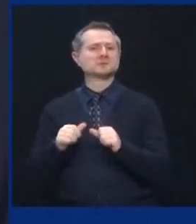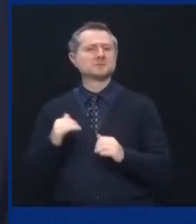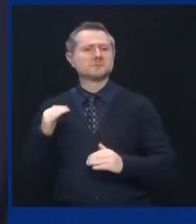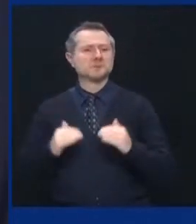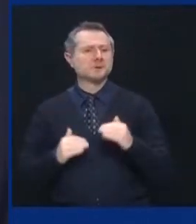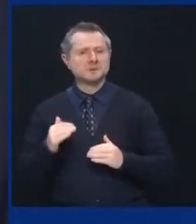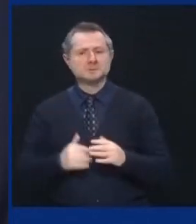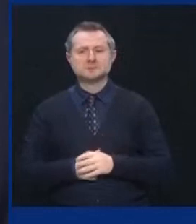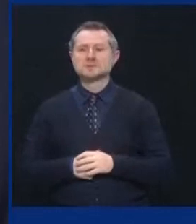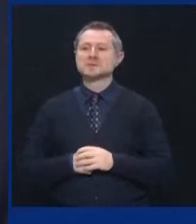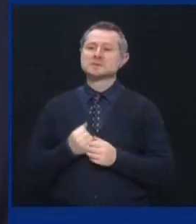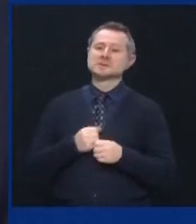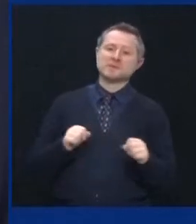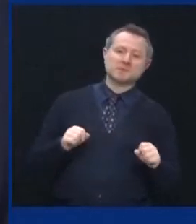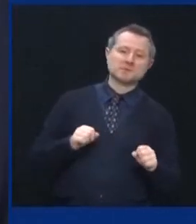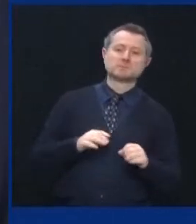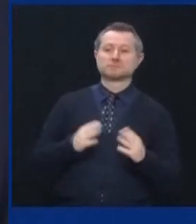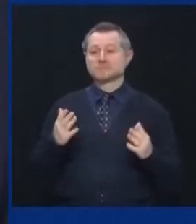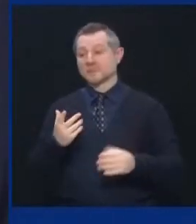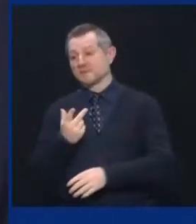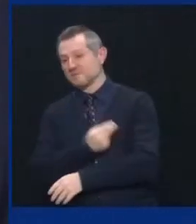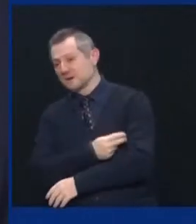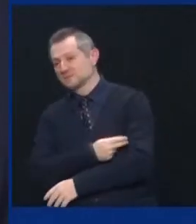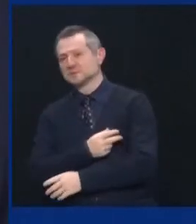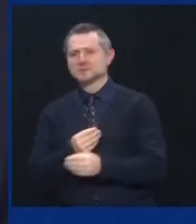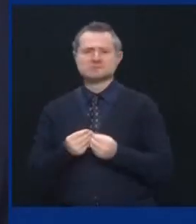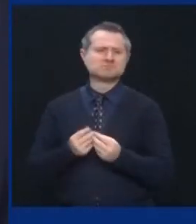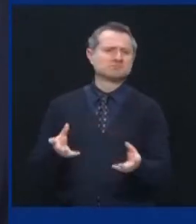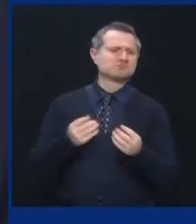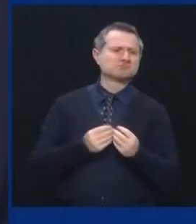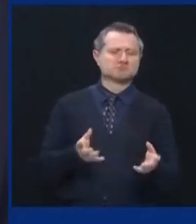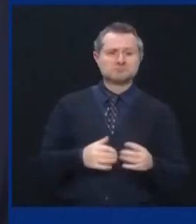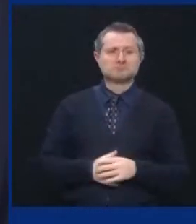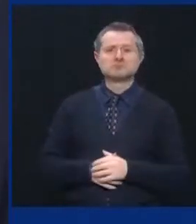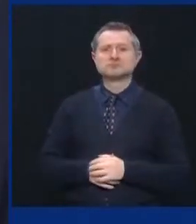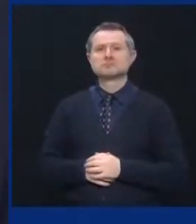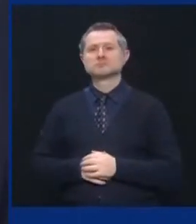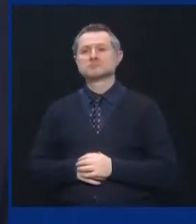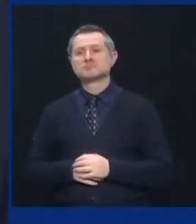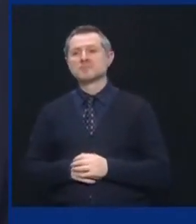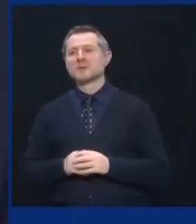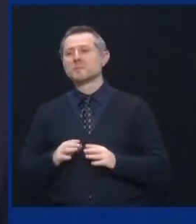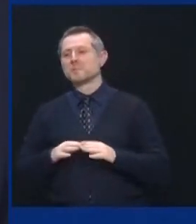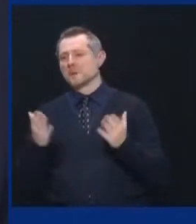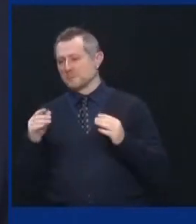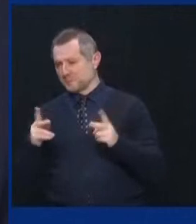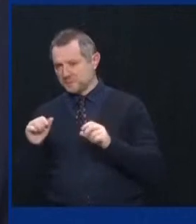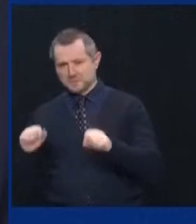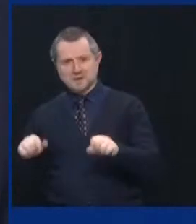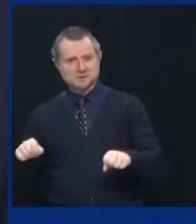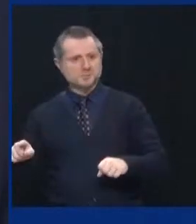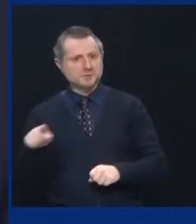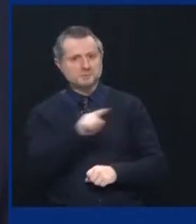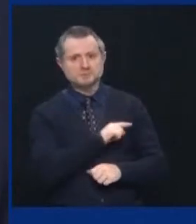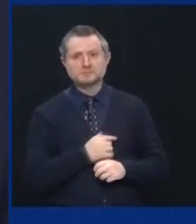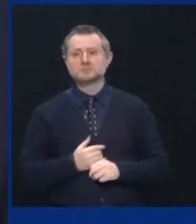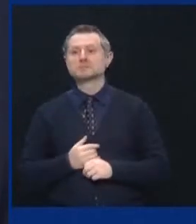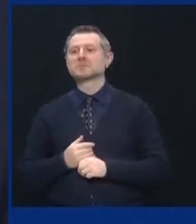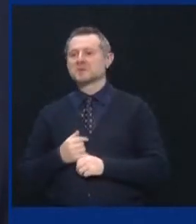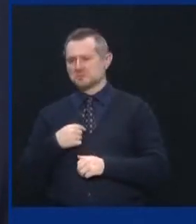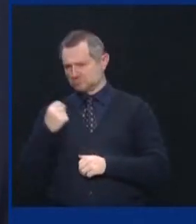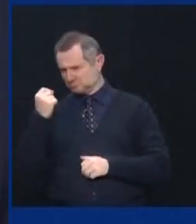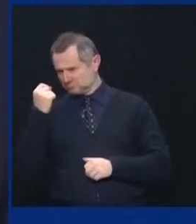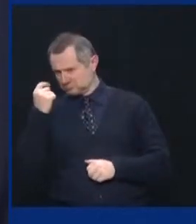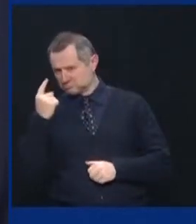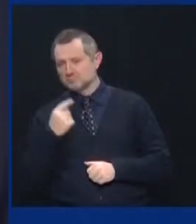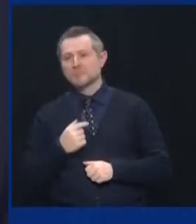You're vaccinating as fast as you can. You're vaccinating as many as you can. You're going to deal with an issue that